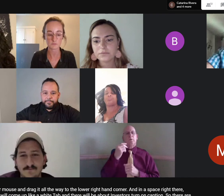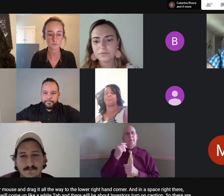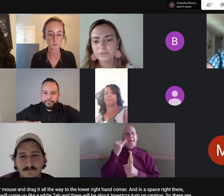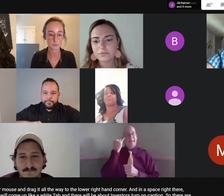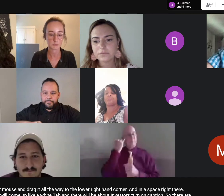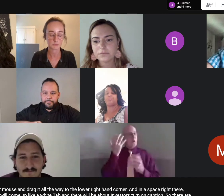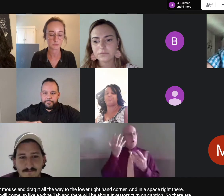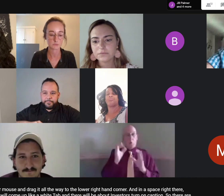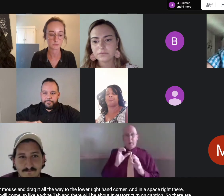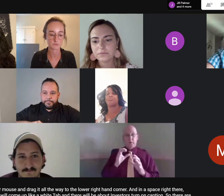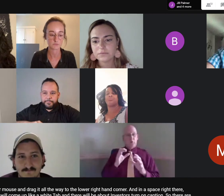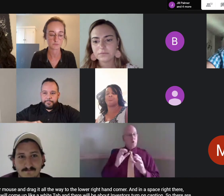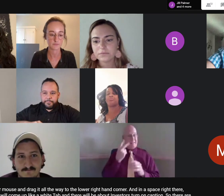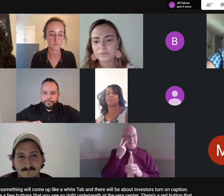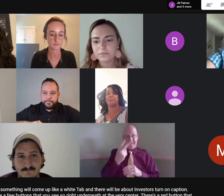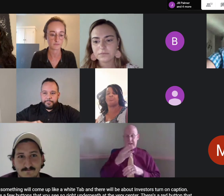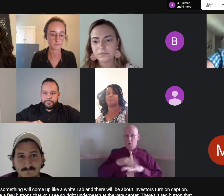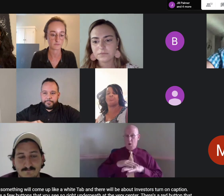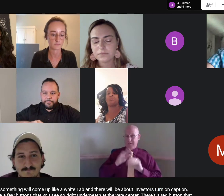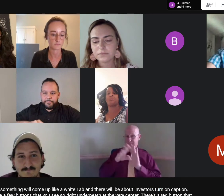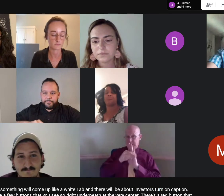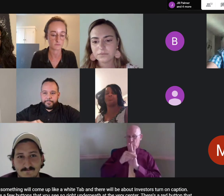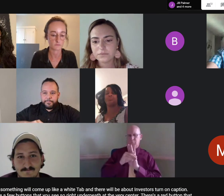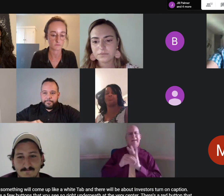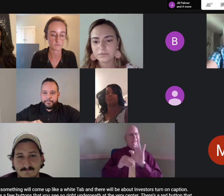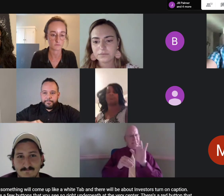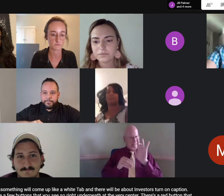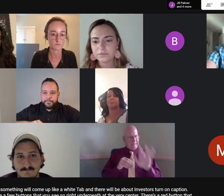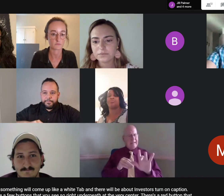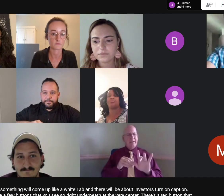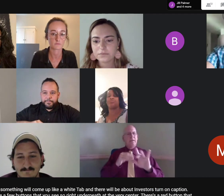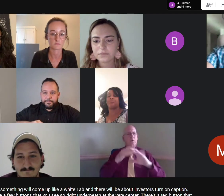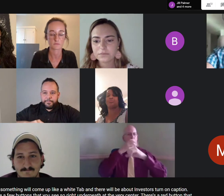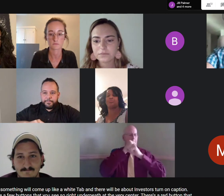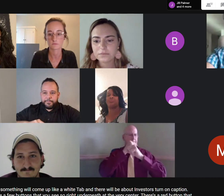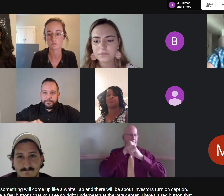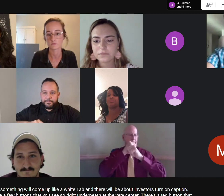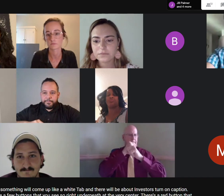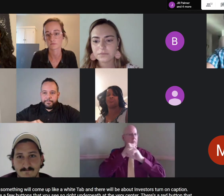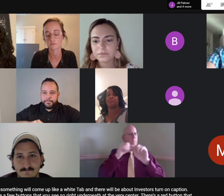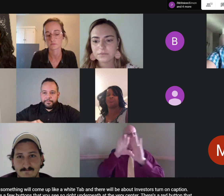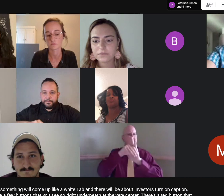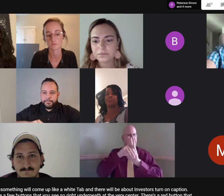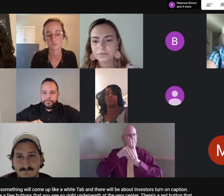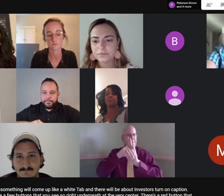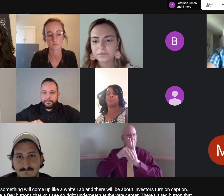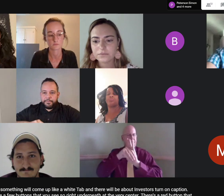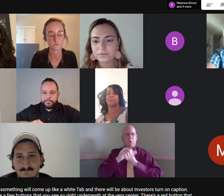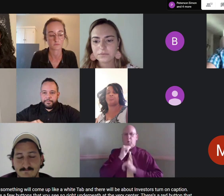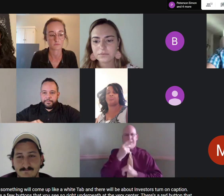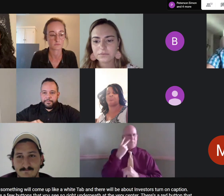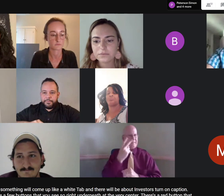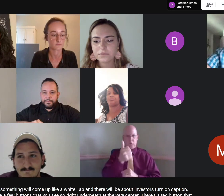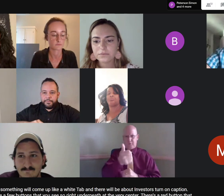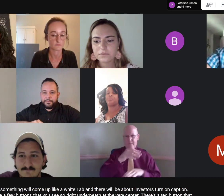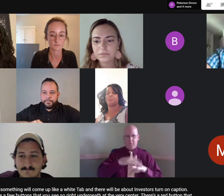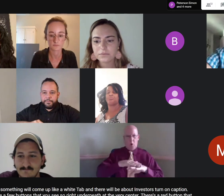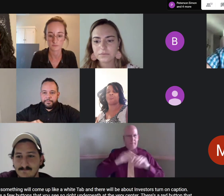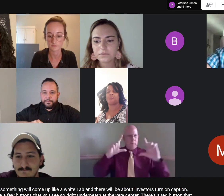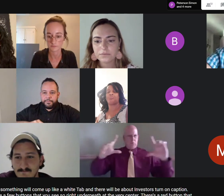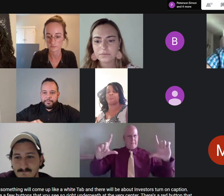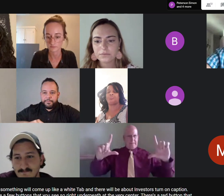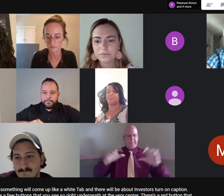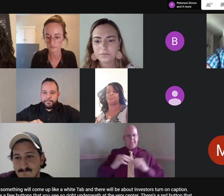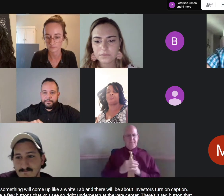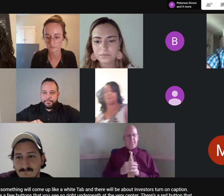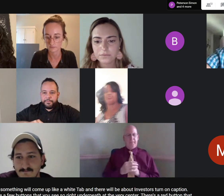do not want to be seen via video, you can click on that to ensure your privacy. And then finally, if you want